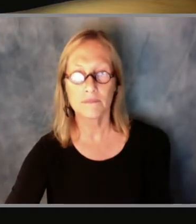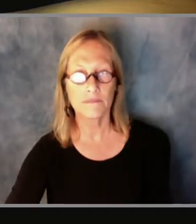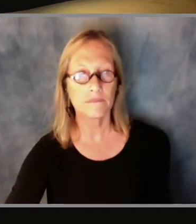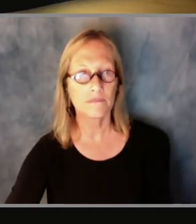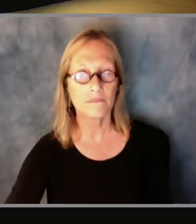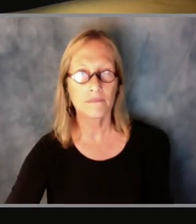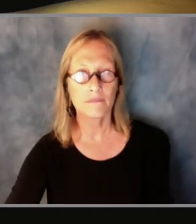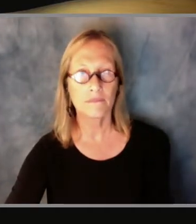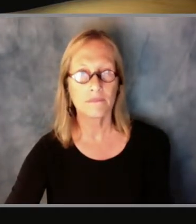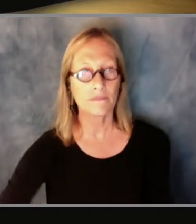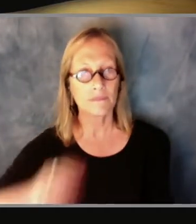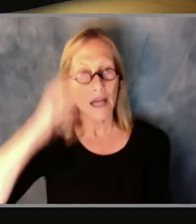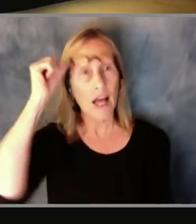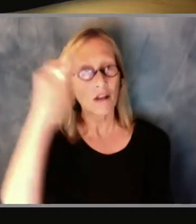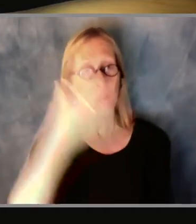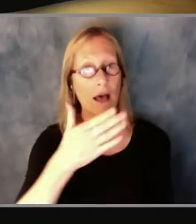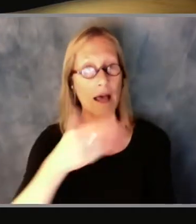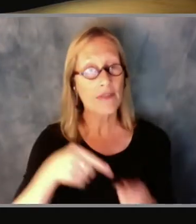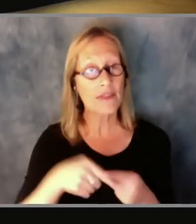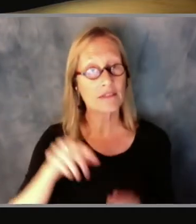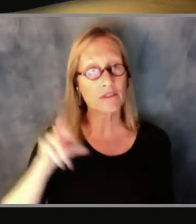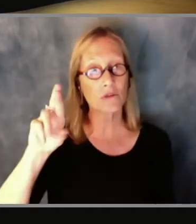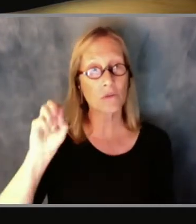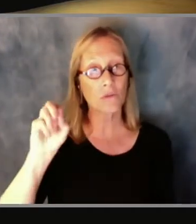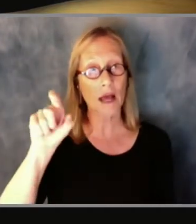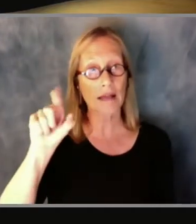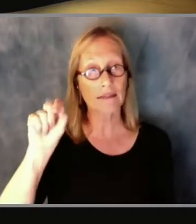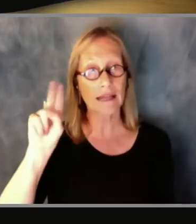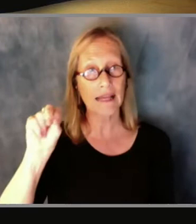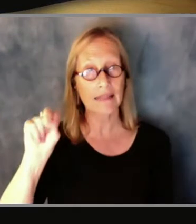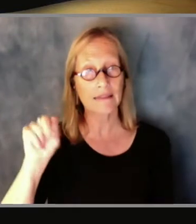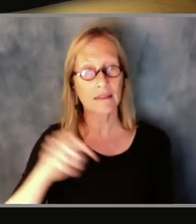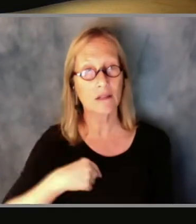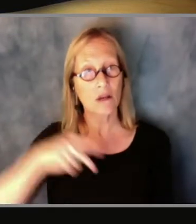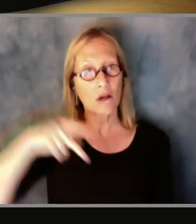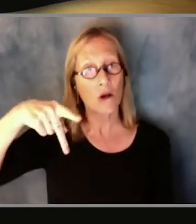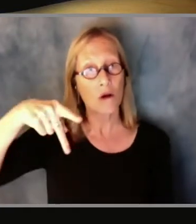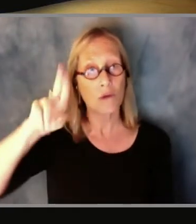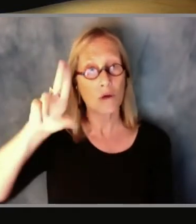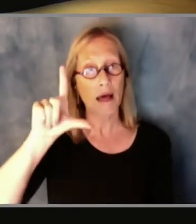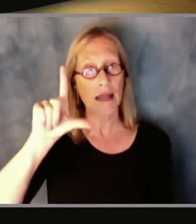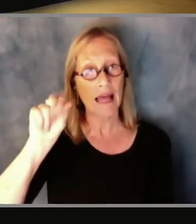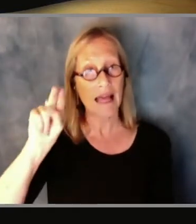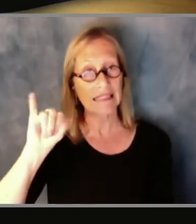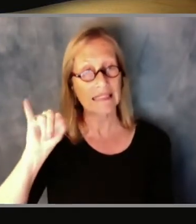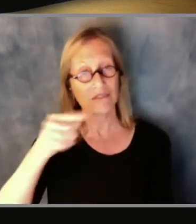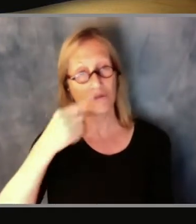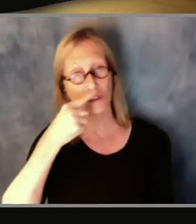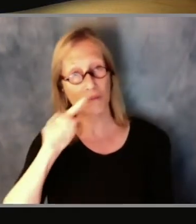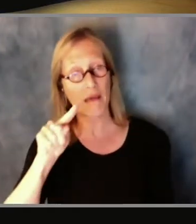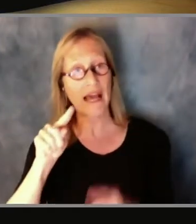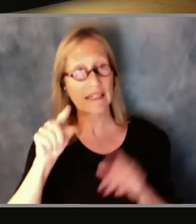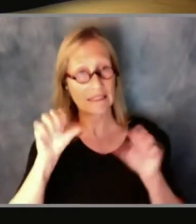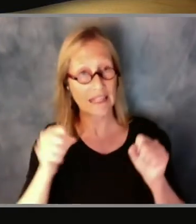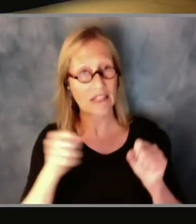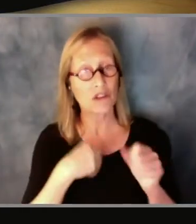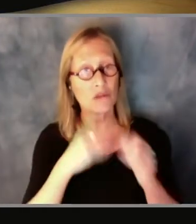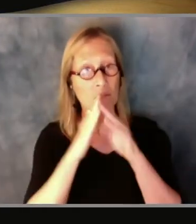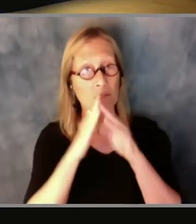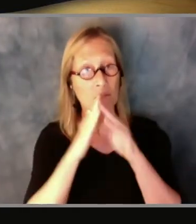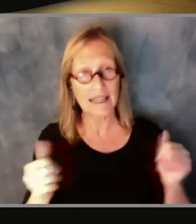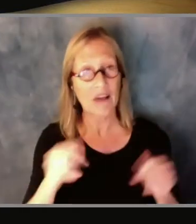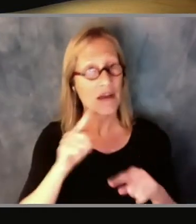Aloha, this is Roxanne. Pualani, can you say the blessing from where you're at? I'm not able to find you in the attendee